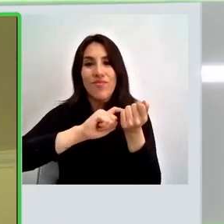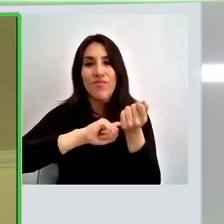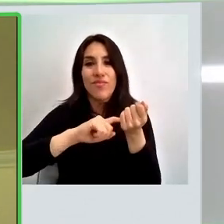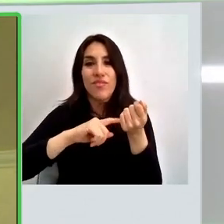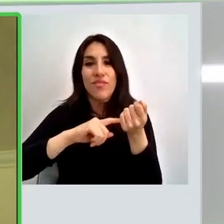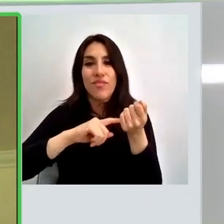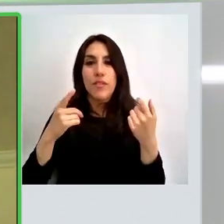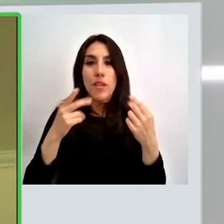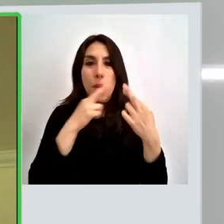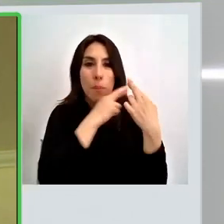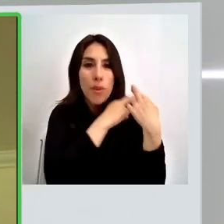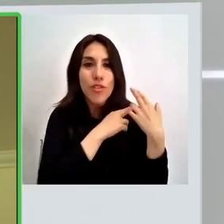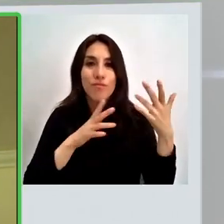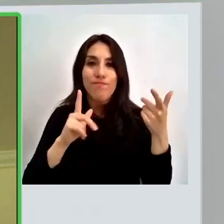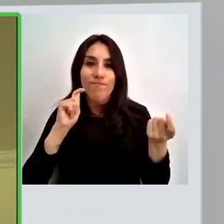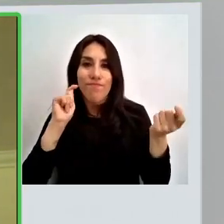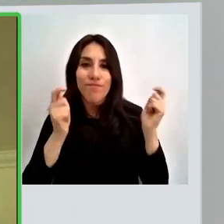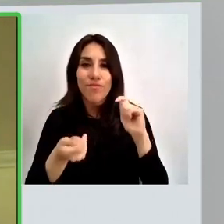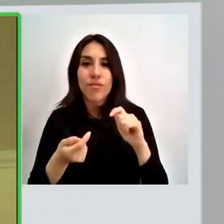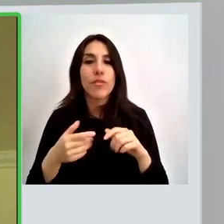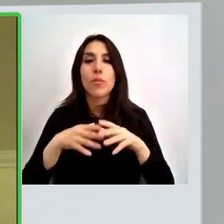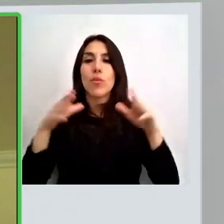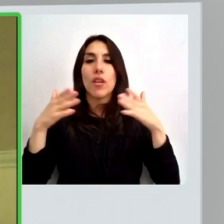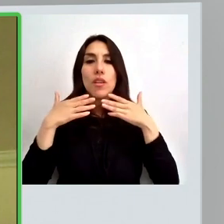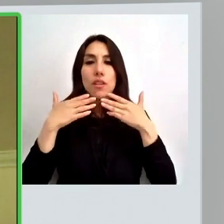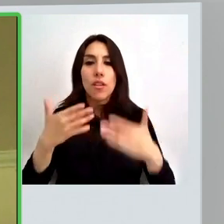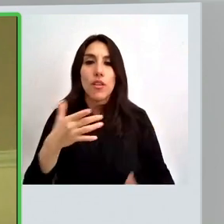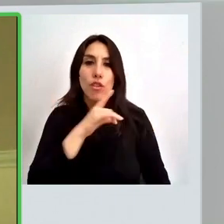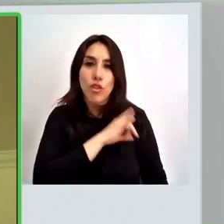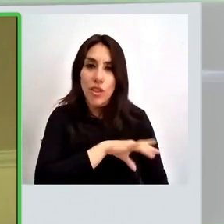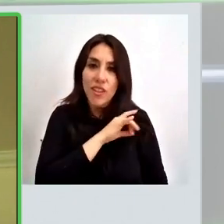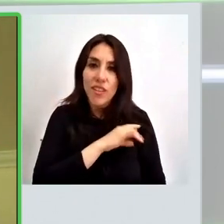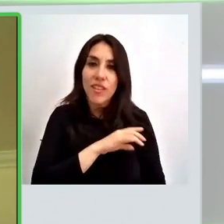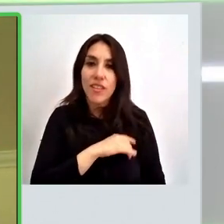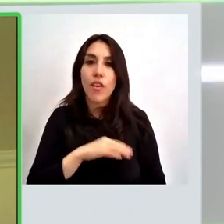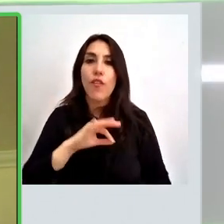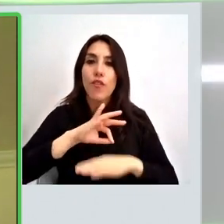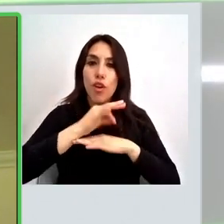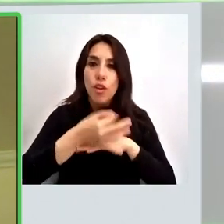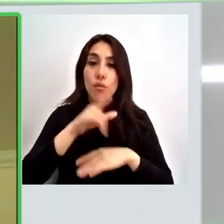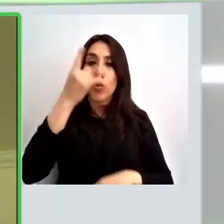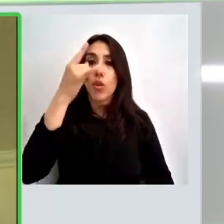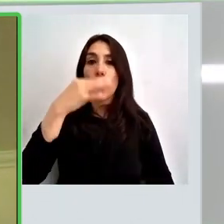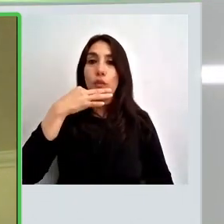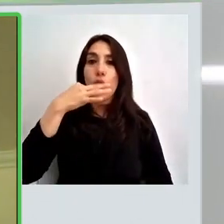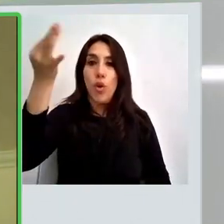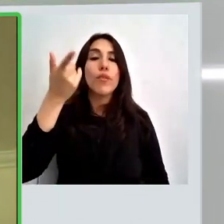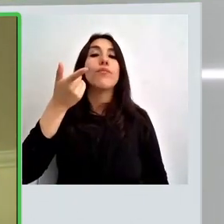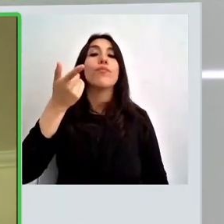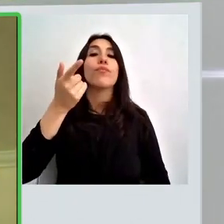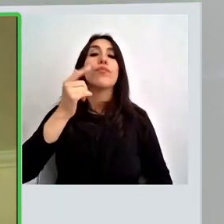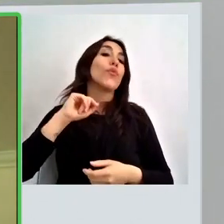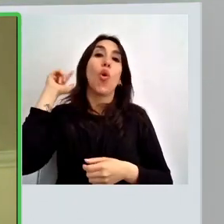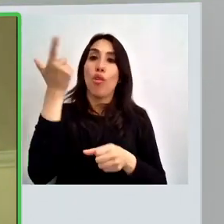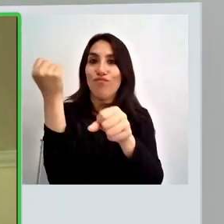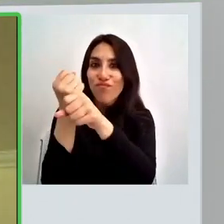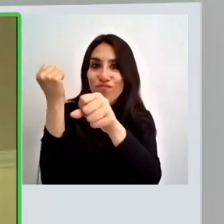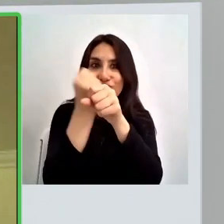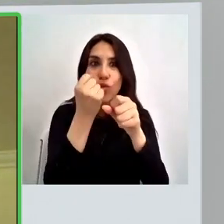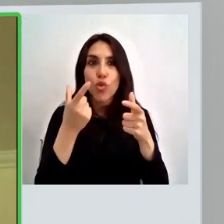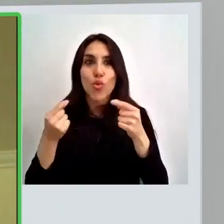all you've done. And I am proud of what you've done. I look forward to being back in Chile, hopefully by